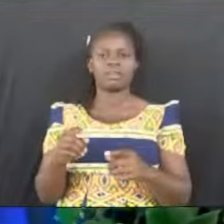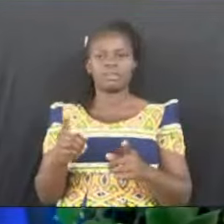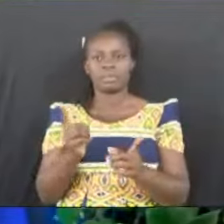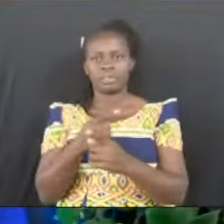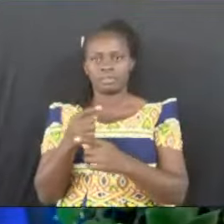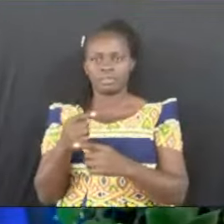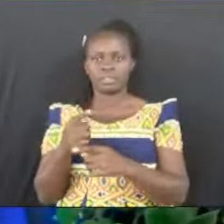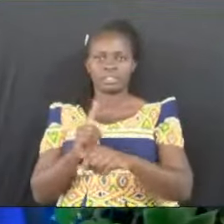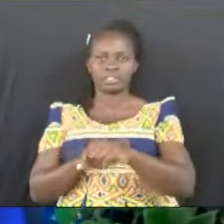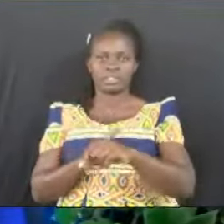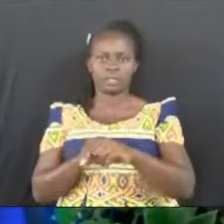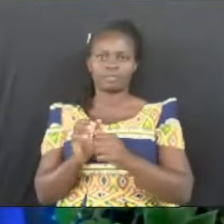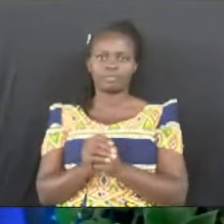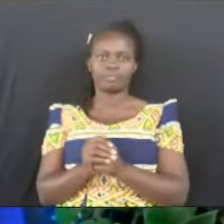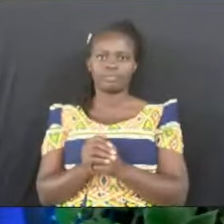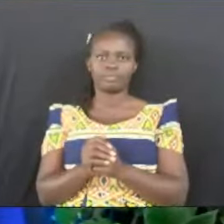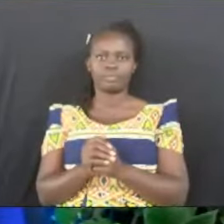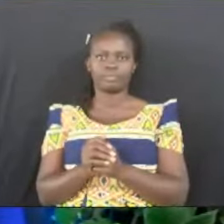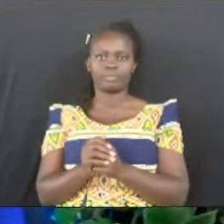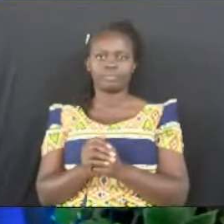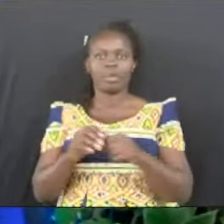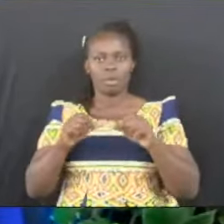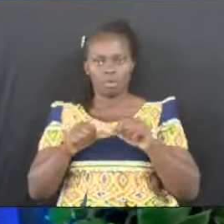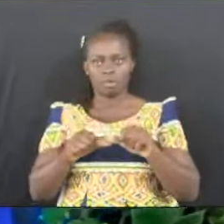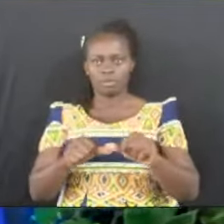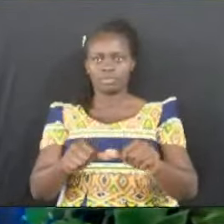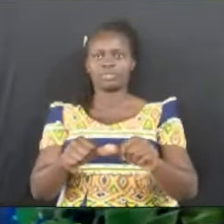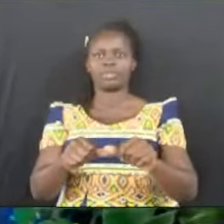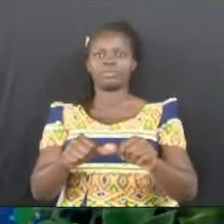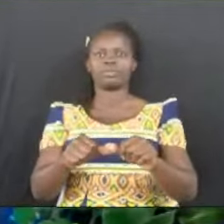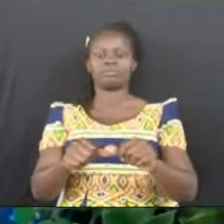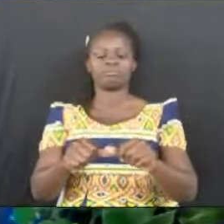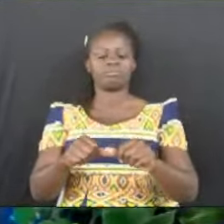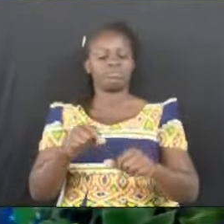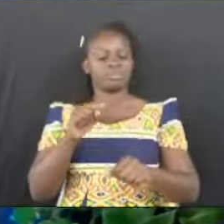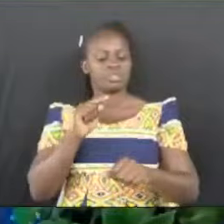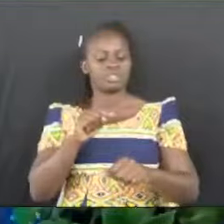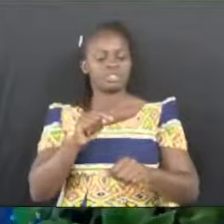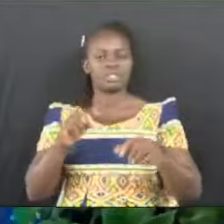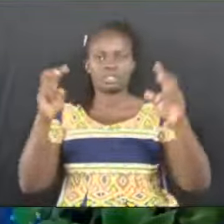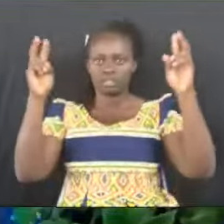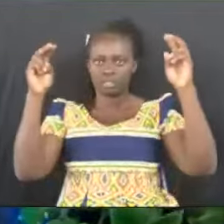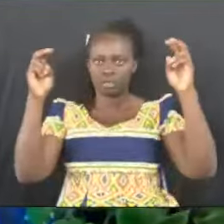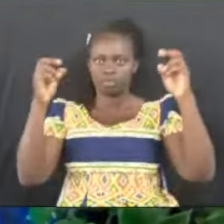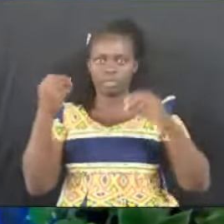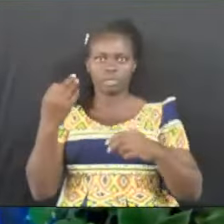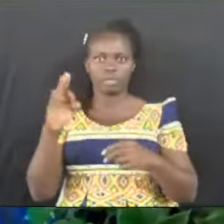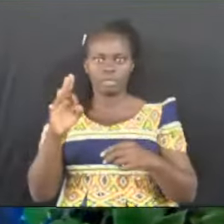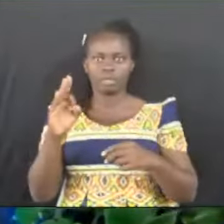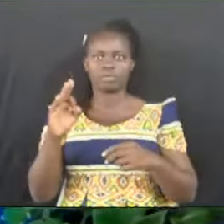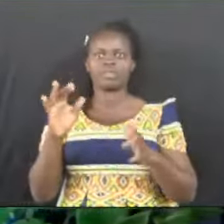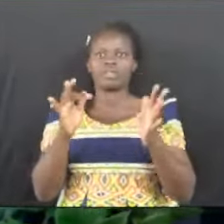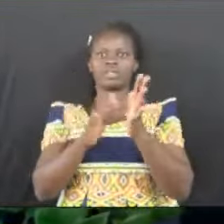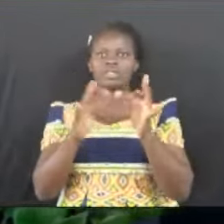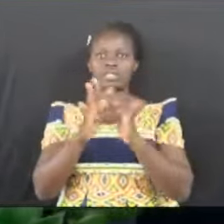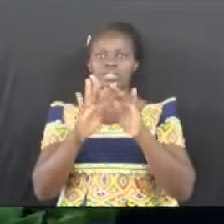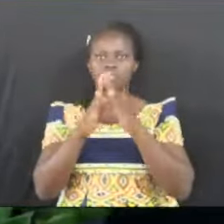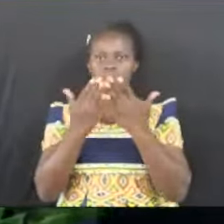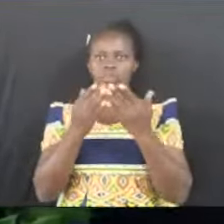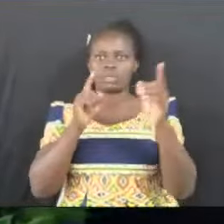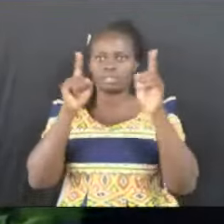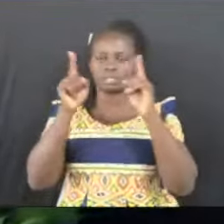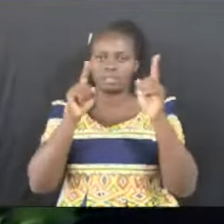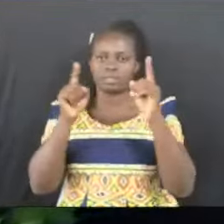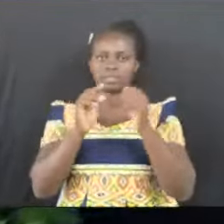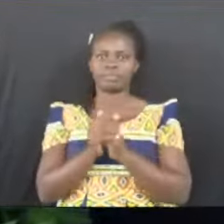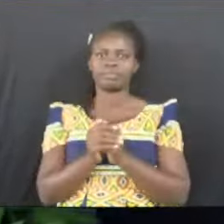my people go. That is the first theme of the book of Exodus, liberation. But here is the problem. The liberation